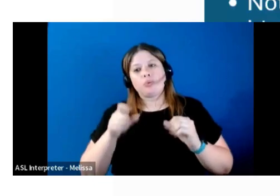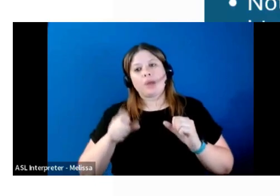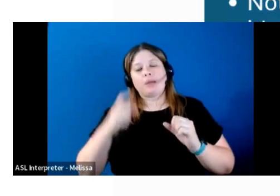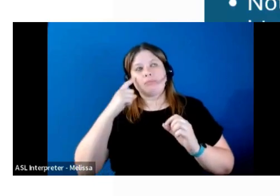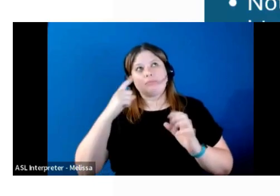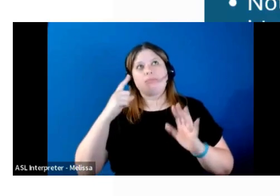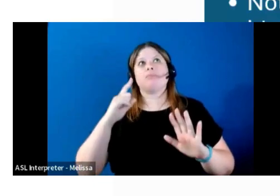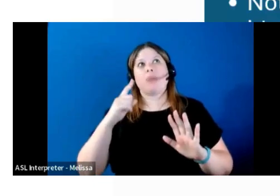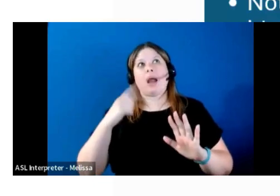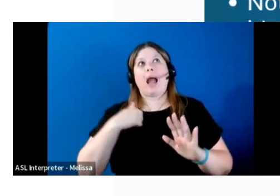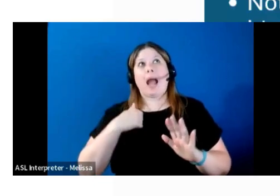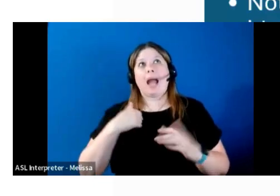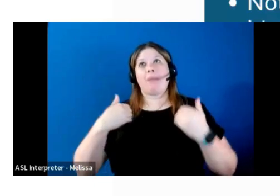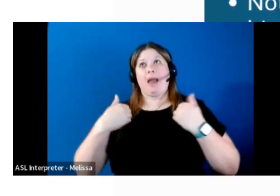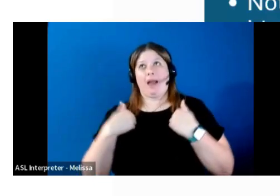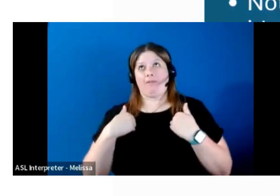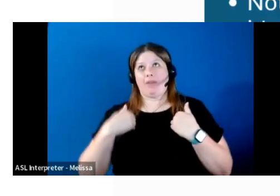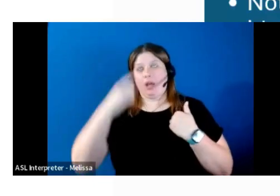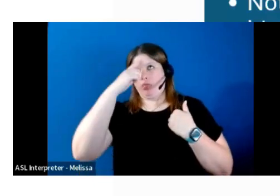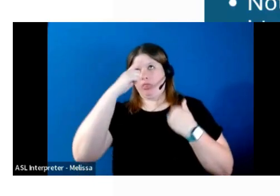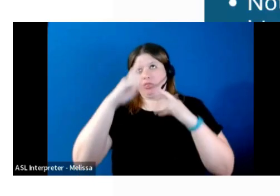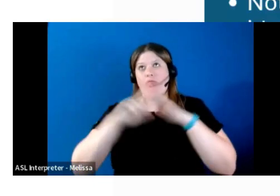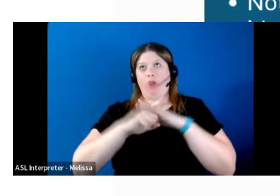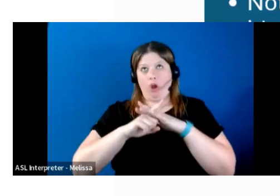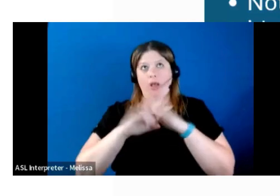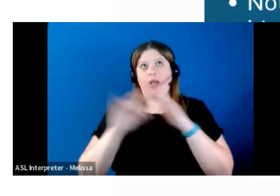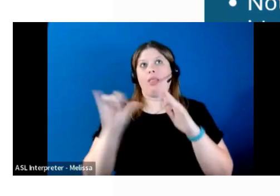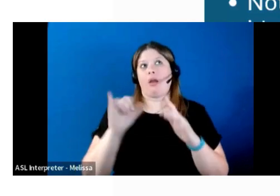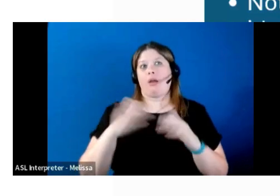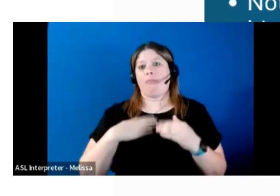even what I'm feeling right now is loss.